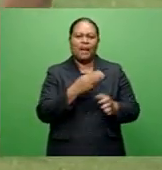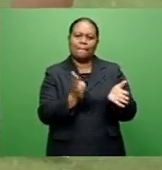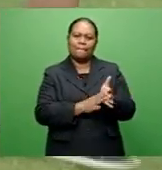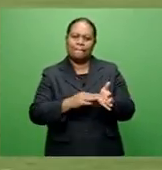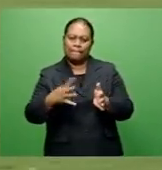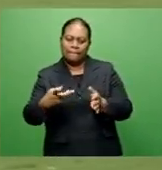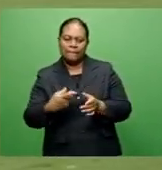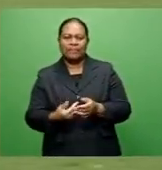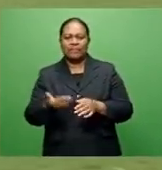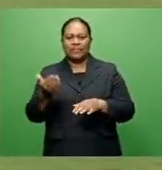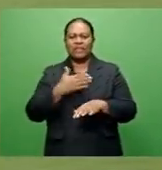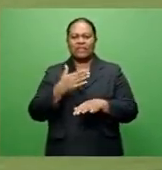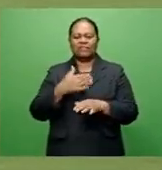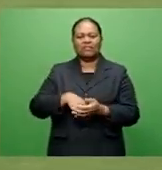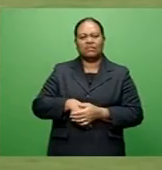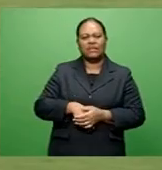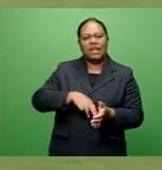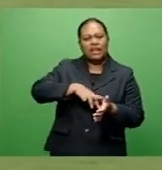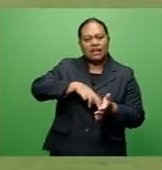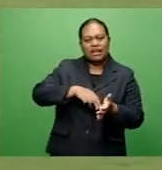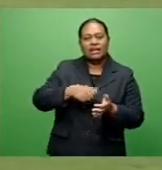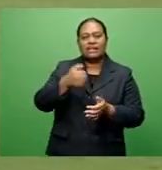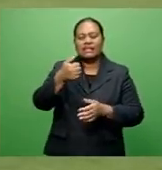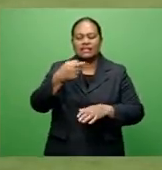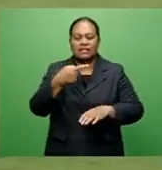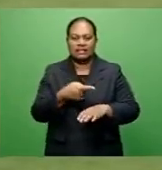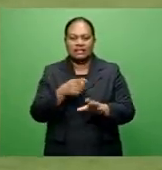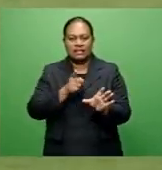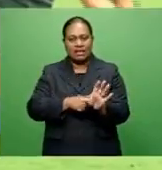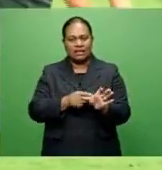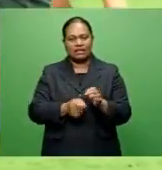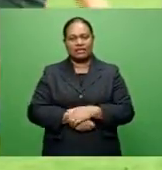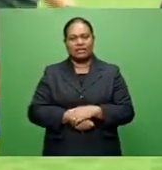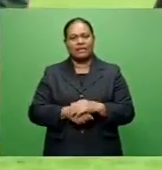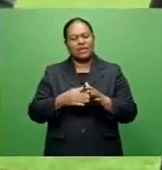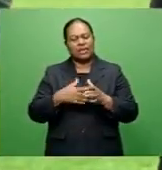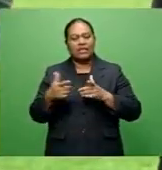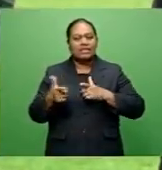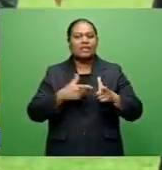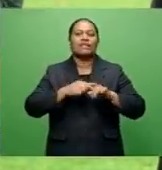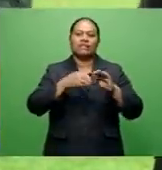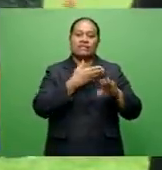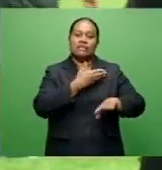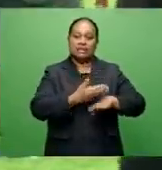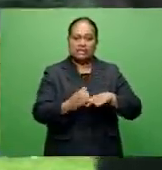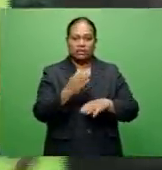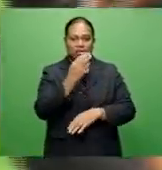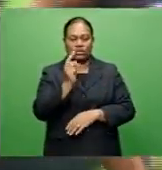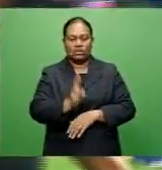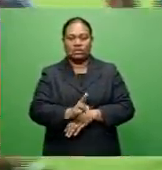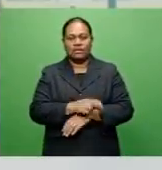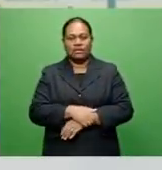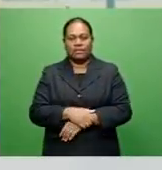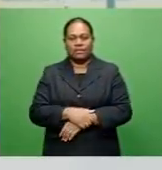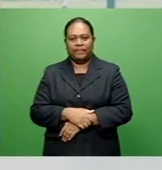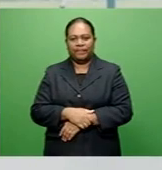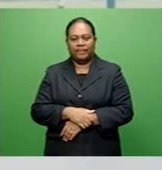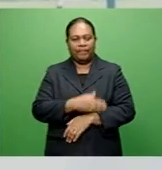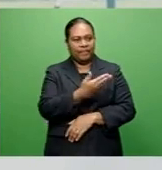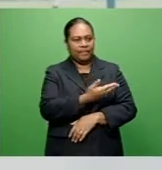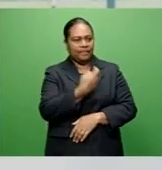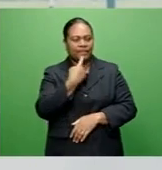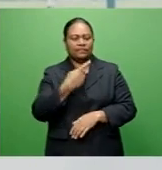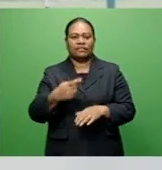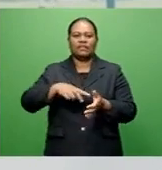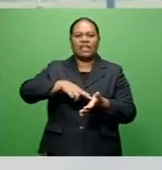playing Australian Football League for more than 6 years, sevens is a whole new ball game altogether. With AFL,